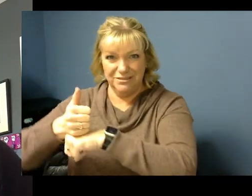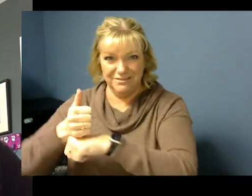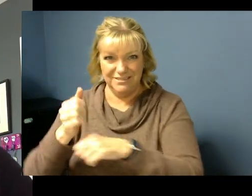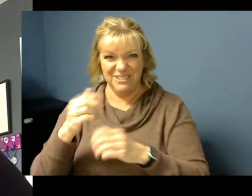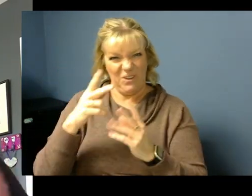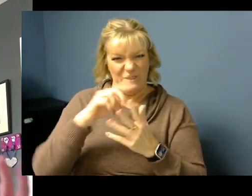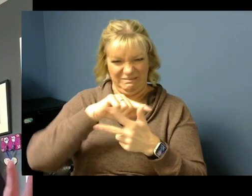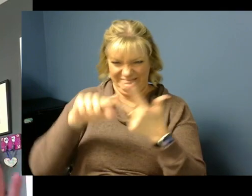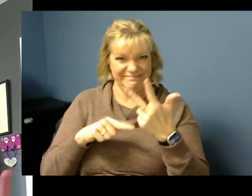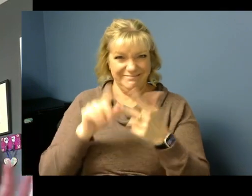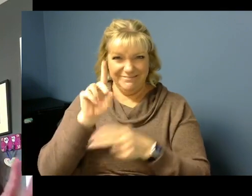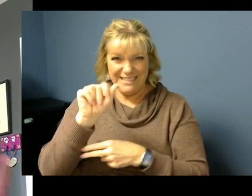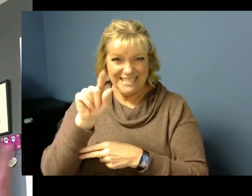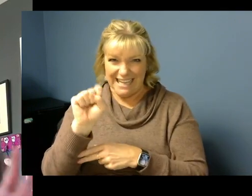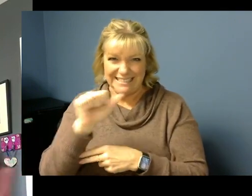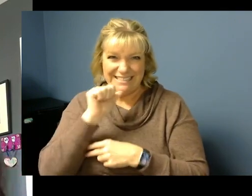it